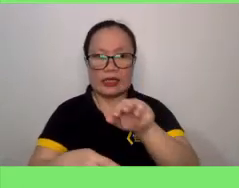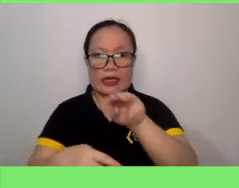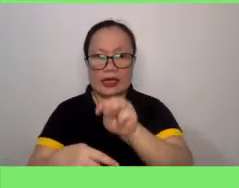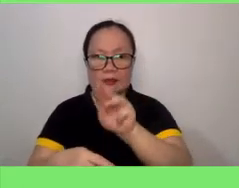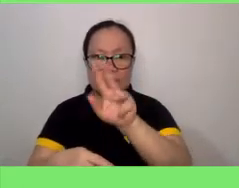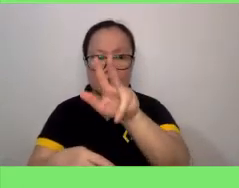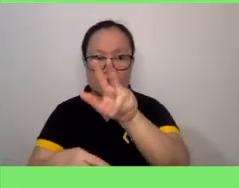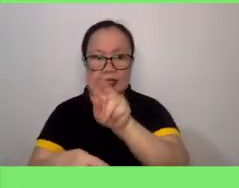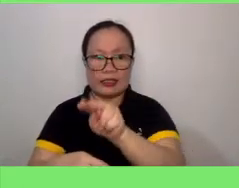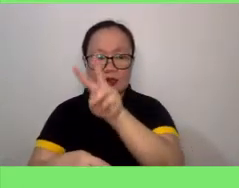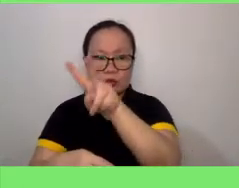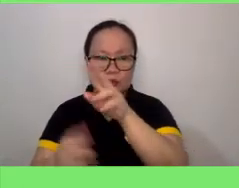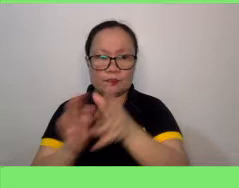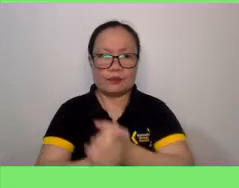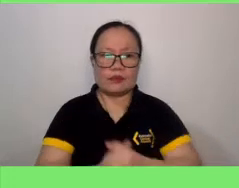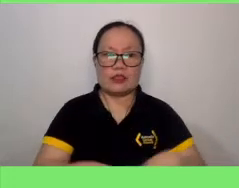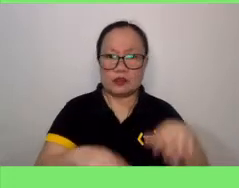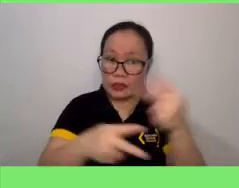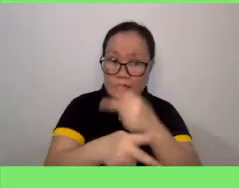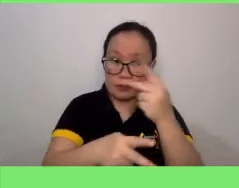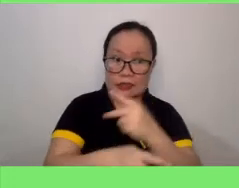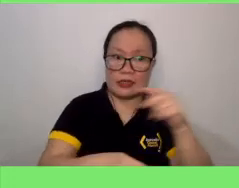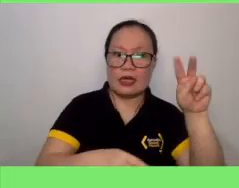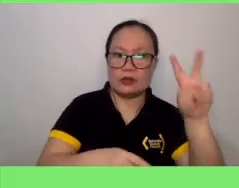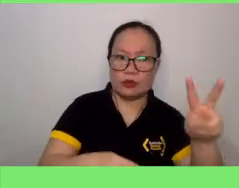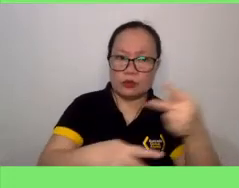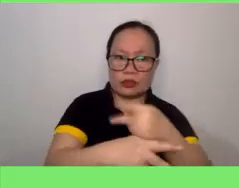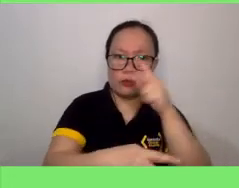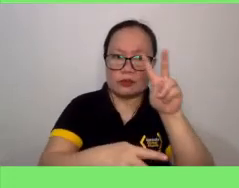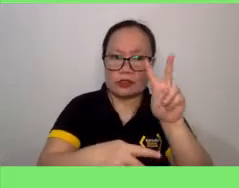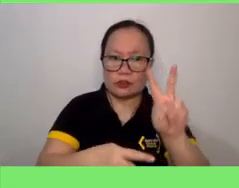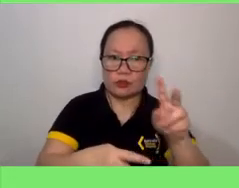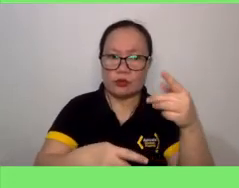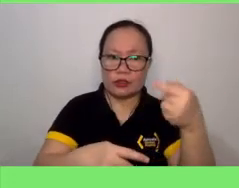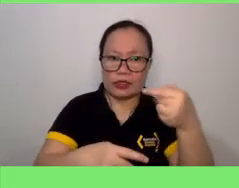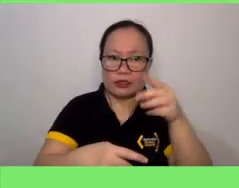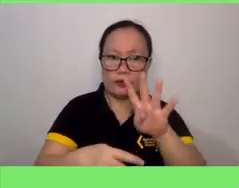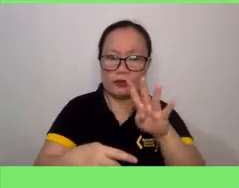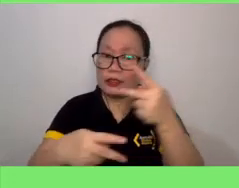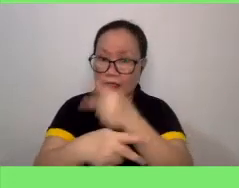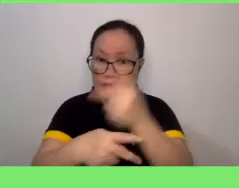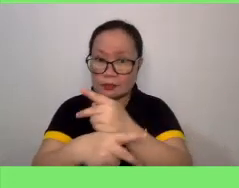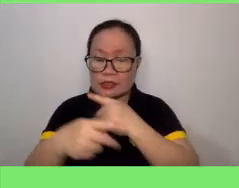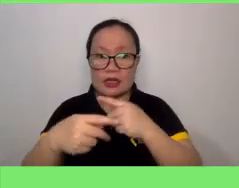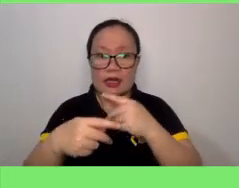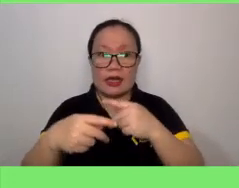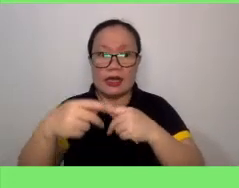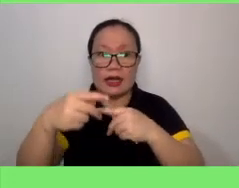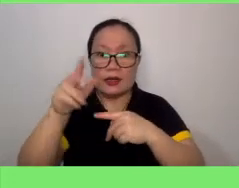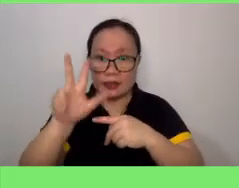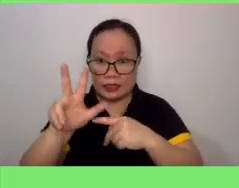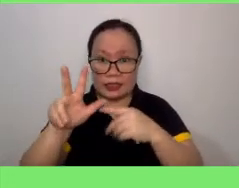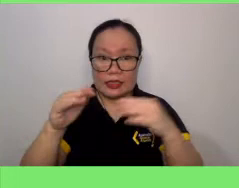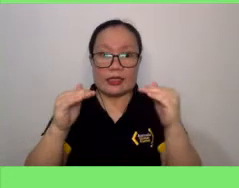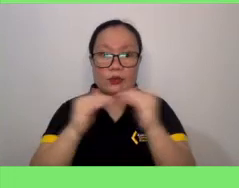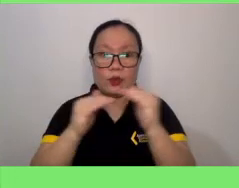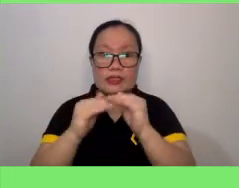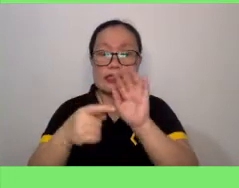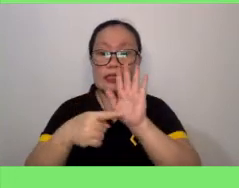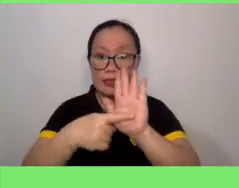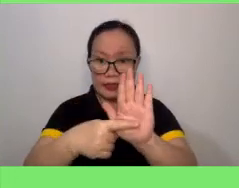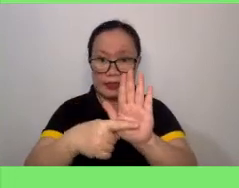negative 2, negative 4. So, negative 4 times 3, that is negative 12. And then, for your